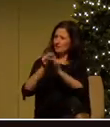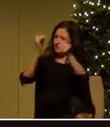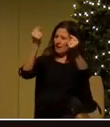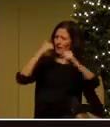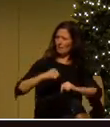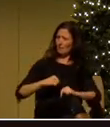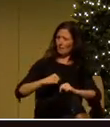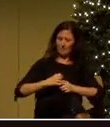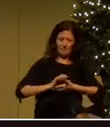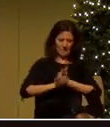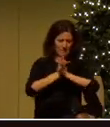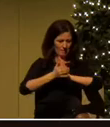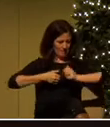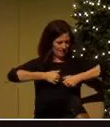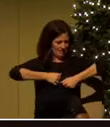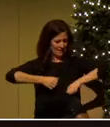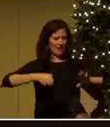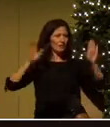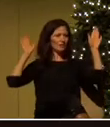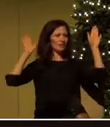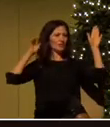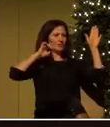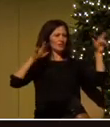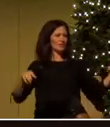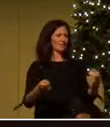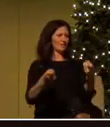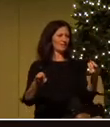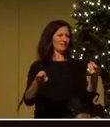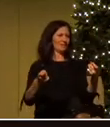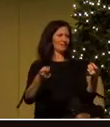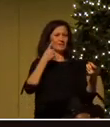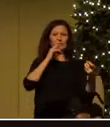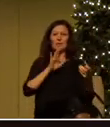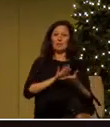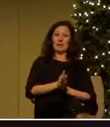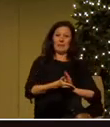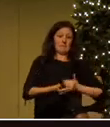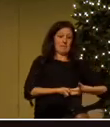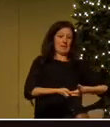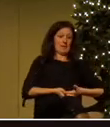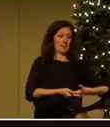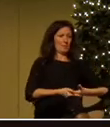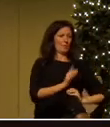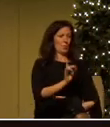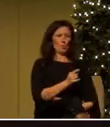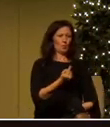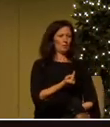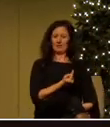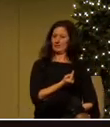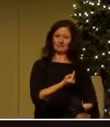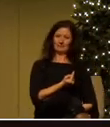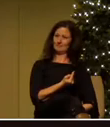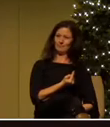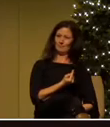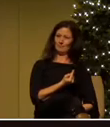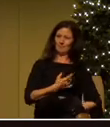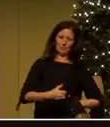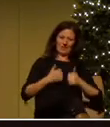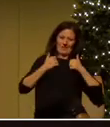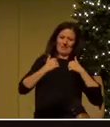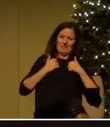the sacrifice for sin. He didn't just come here to be a baby. He did come here to live our life in this